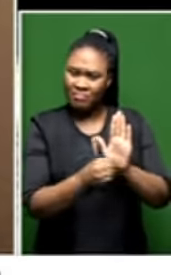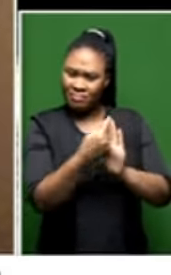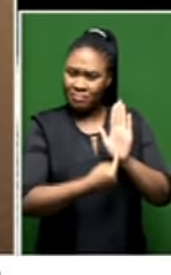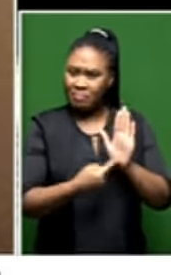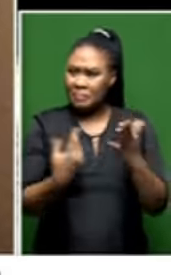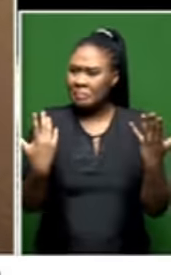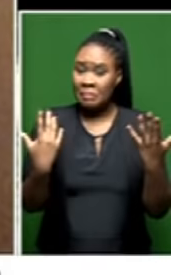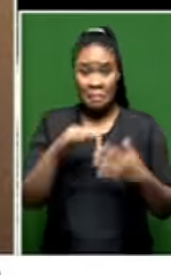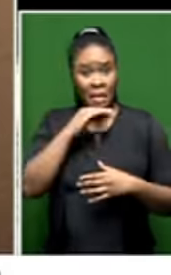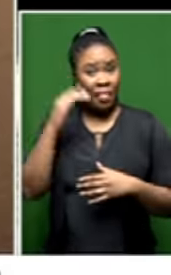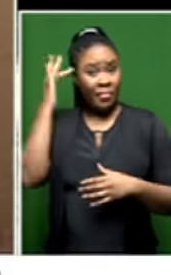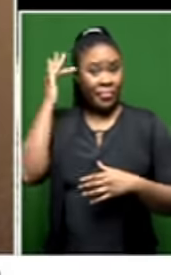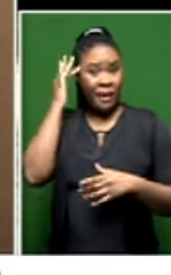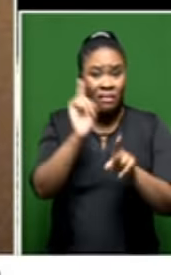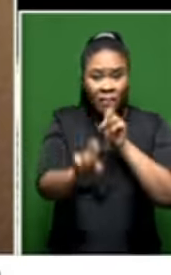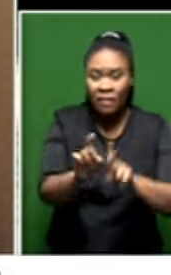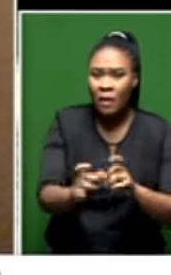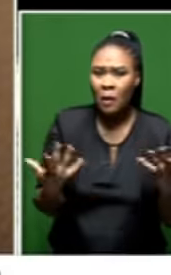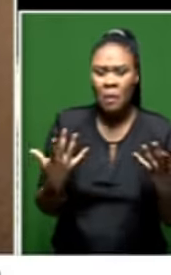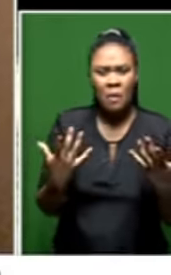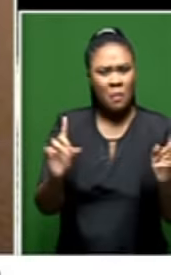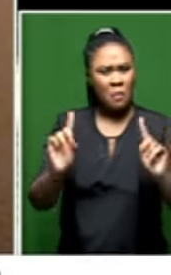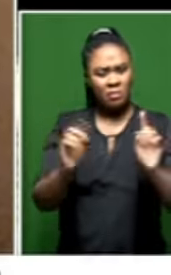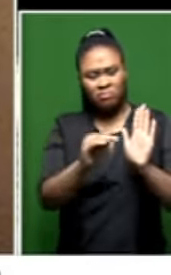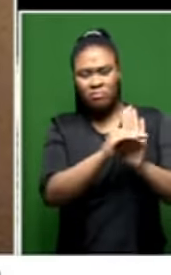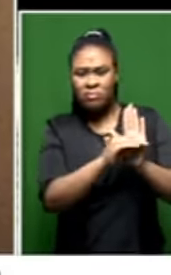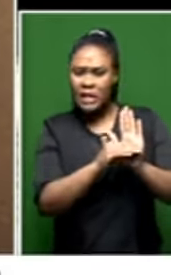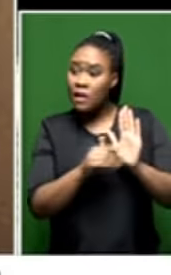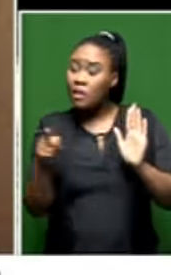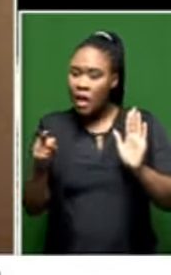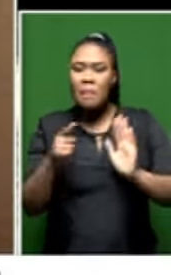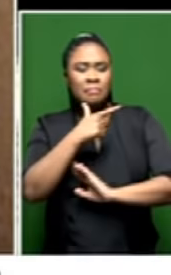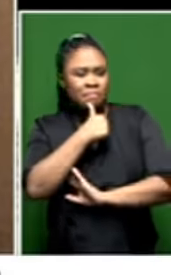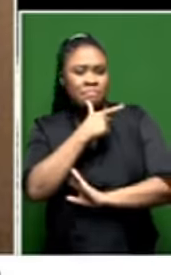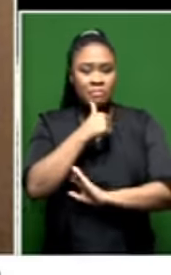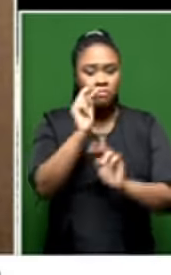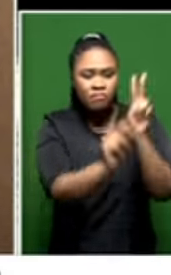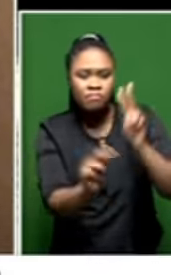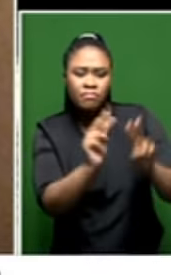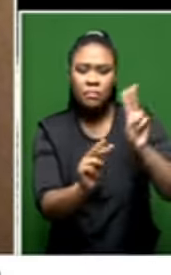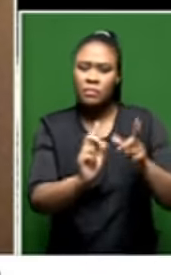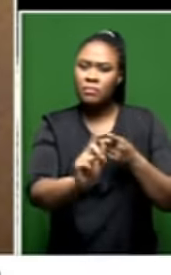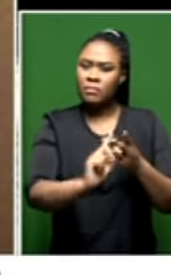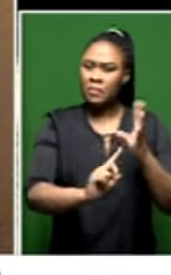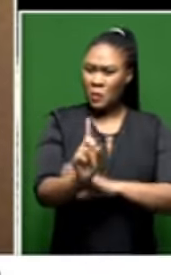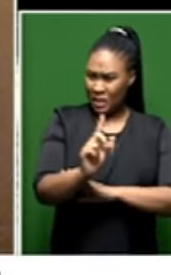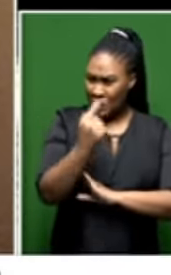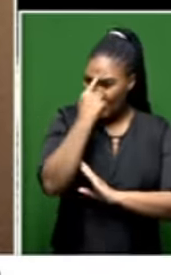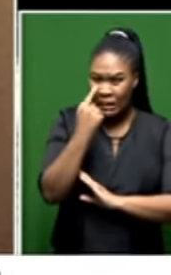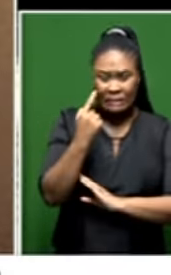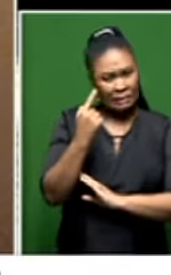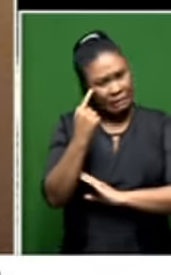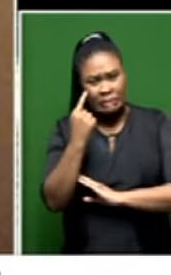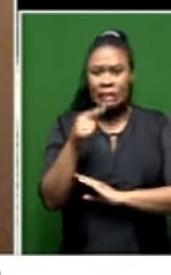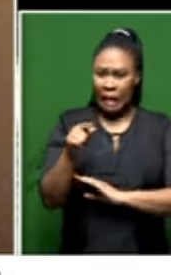towards and perhaps get a greater understanding of, you know, what they are looking for. Is that of concern to you, that there is